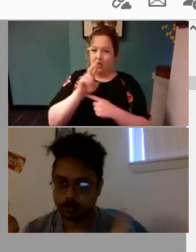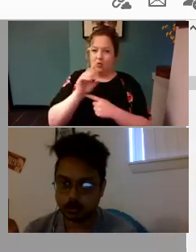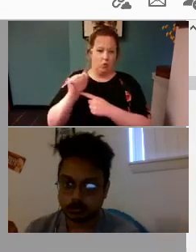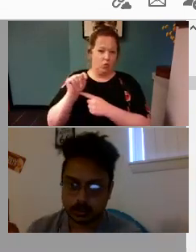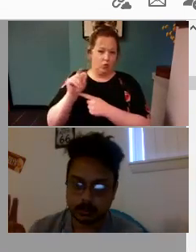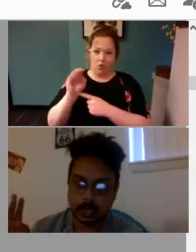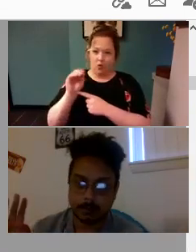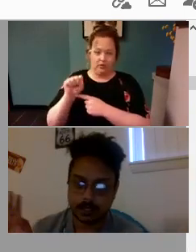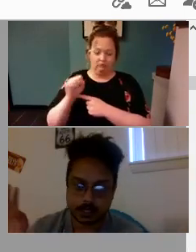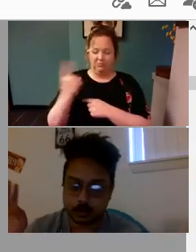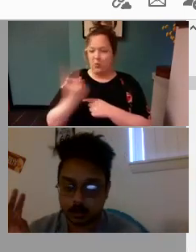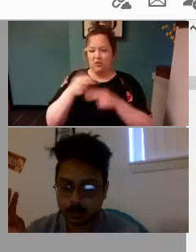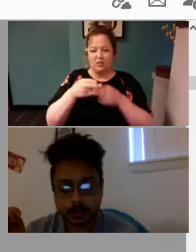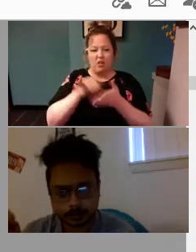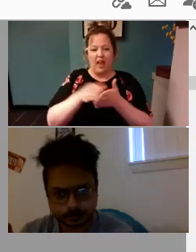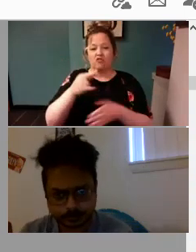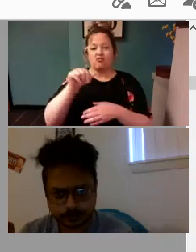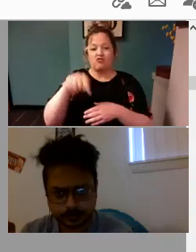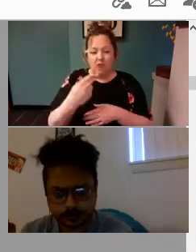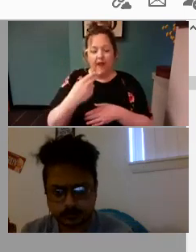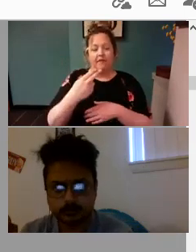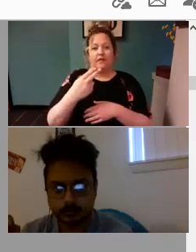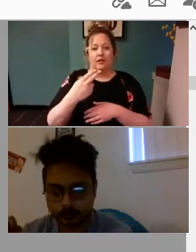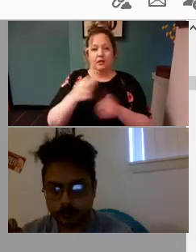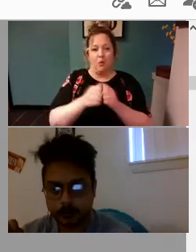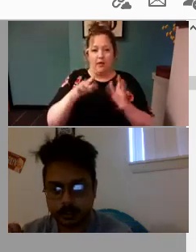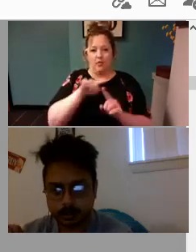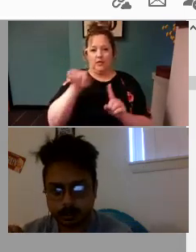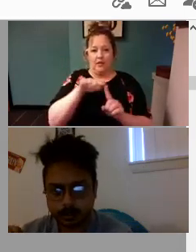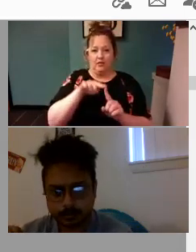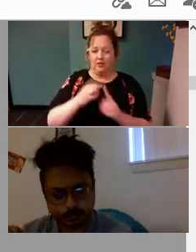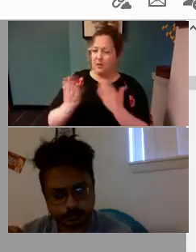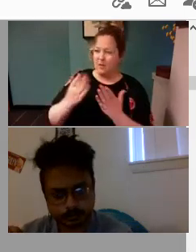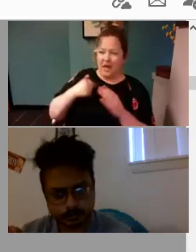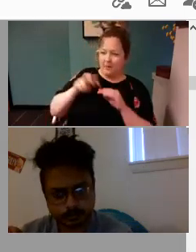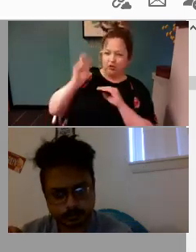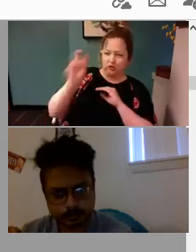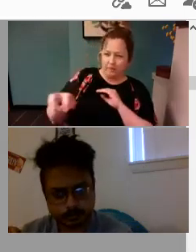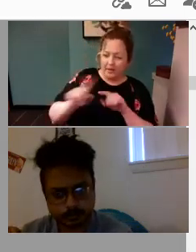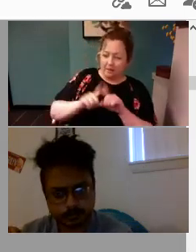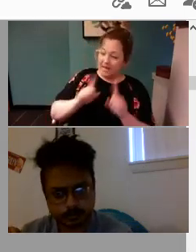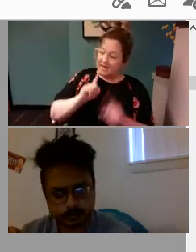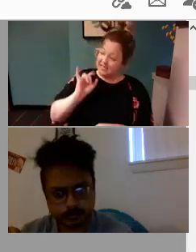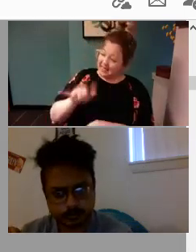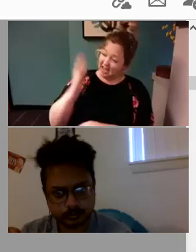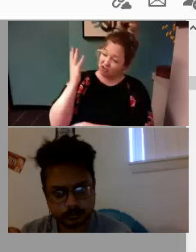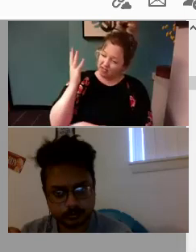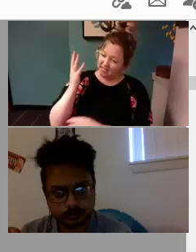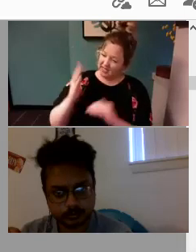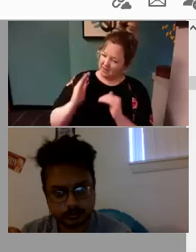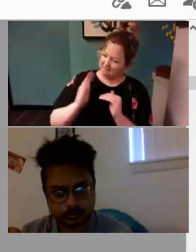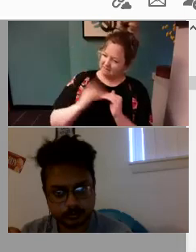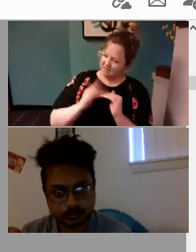other application. I might be getting a little ahead of myself, but is this, is that tree the minimum